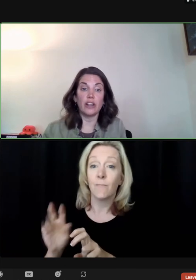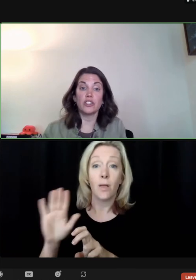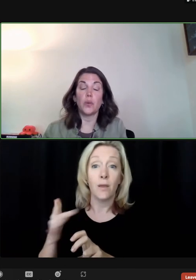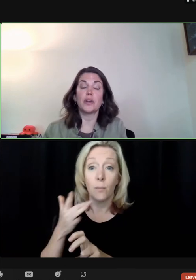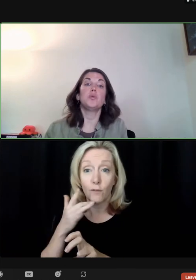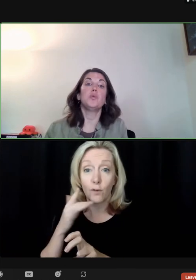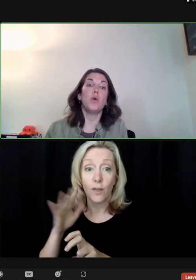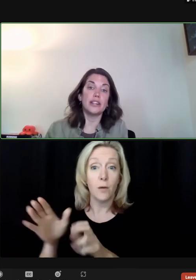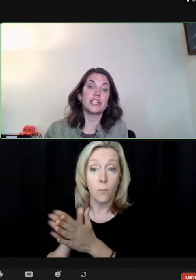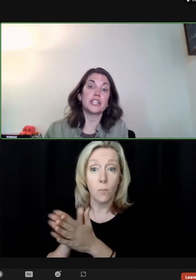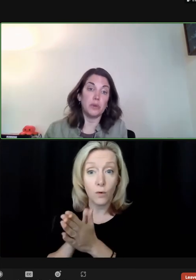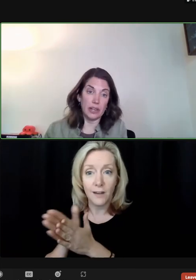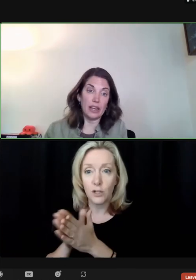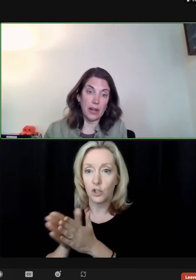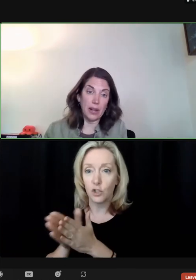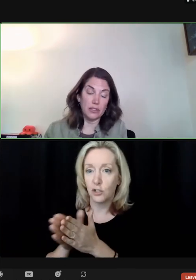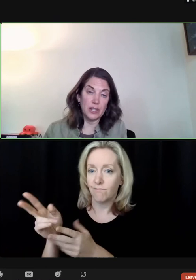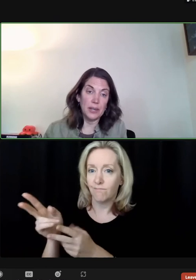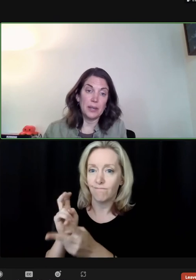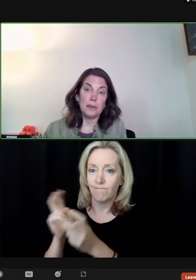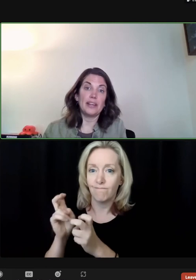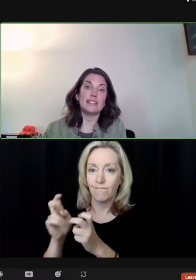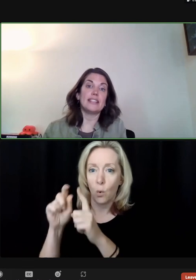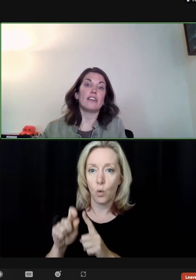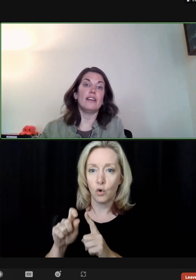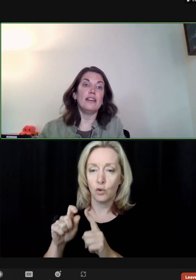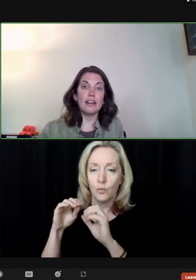is this child going to want to communicate about?